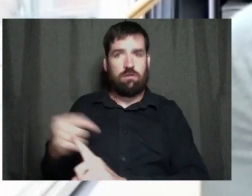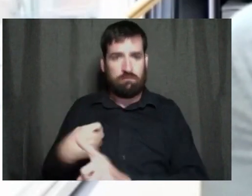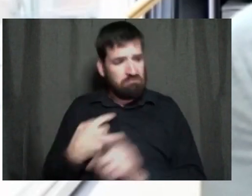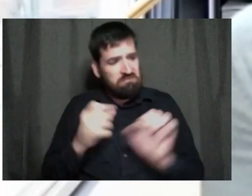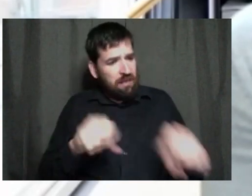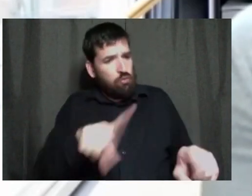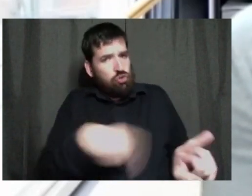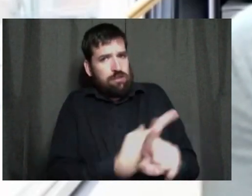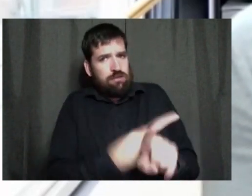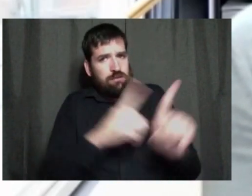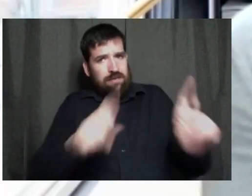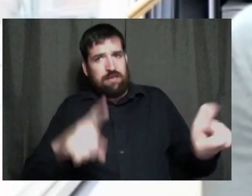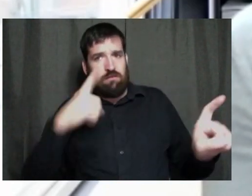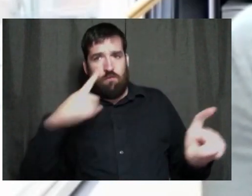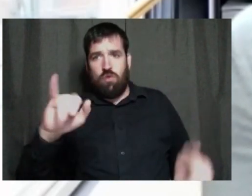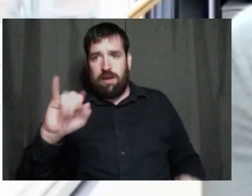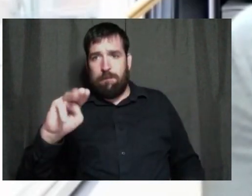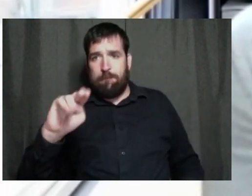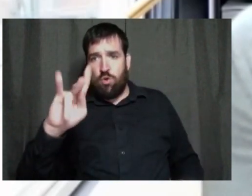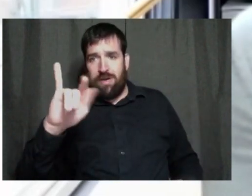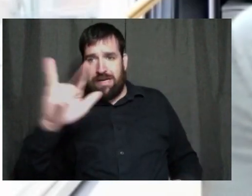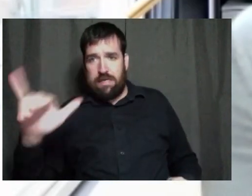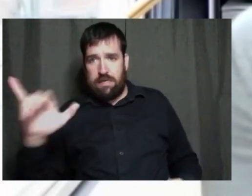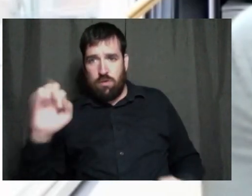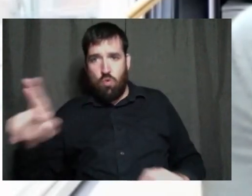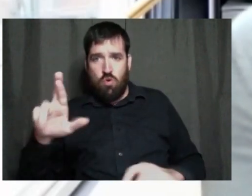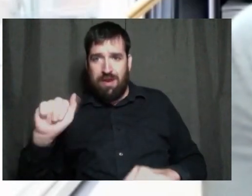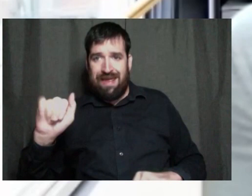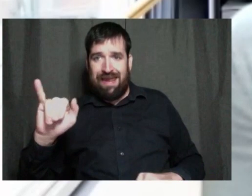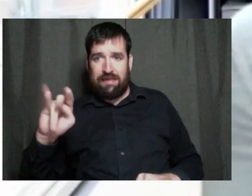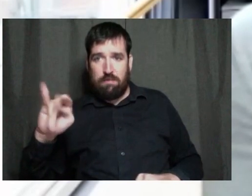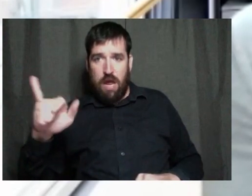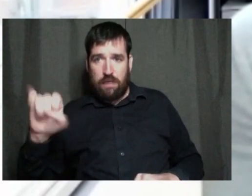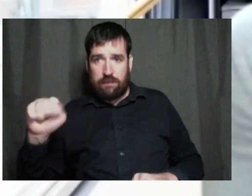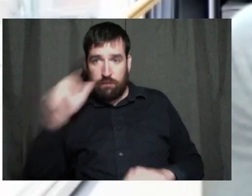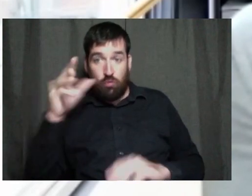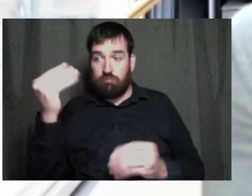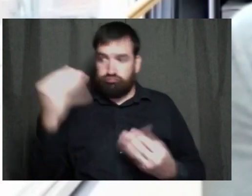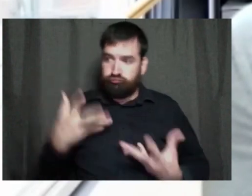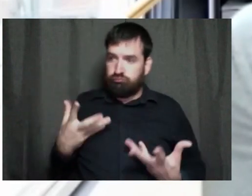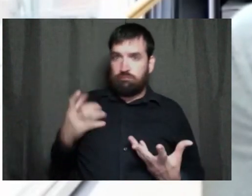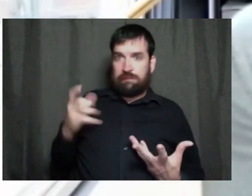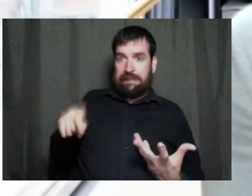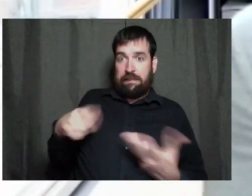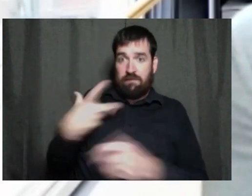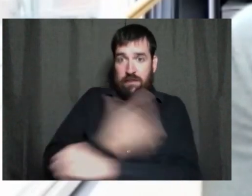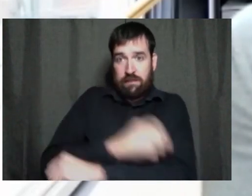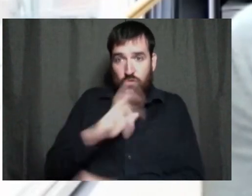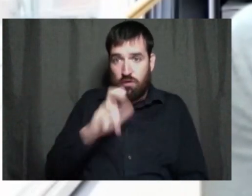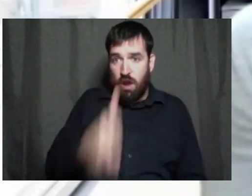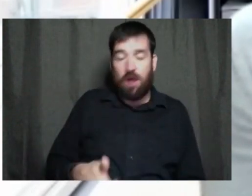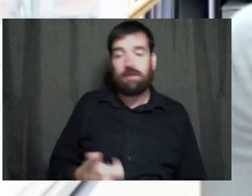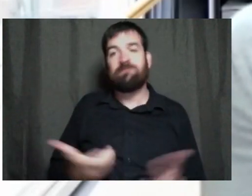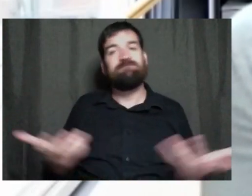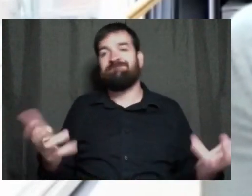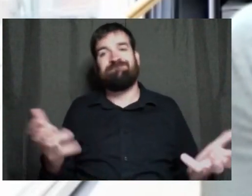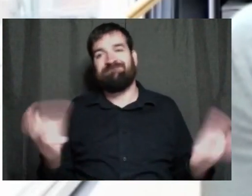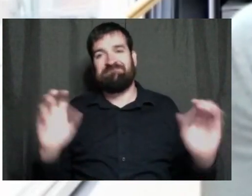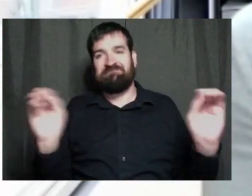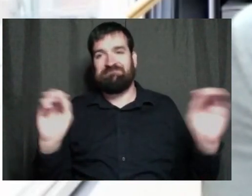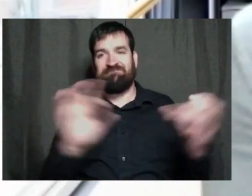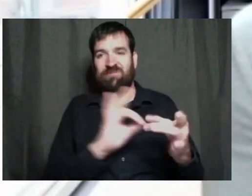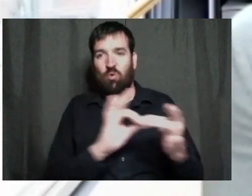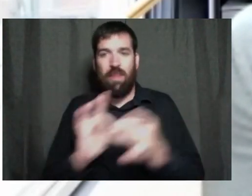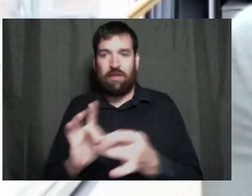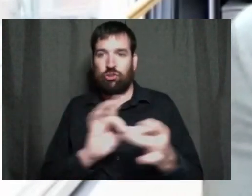my immunity or my antibodies, and that will tell me if I need to get vaccinated? And to Dr. Hawkinson's point, there isn't a correlation that we can say,